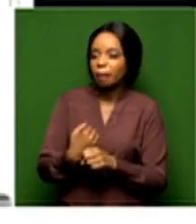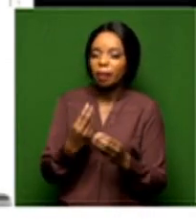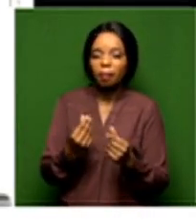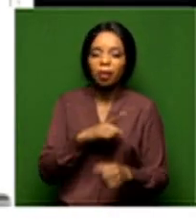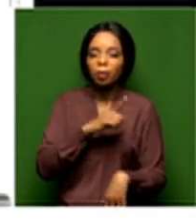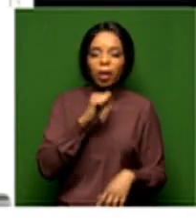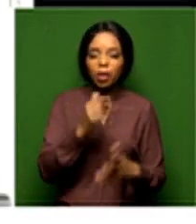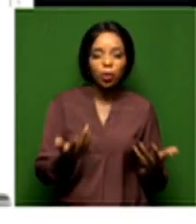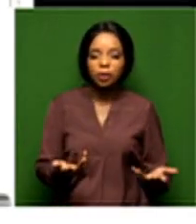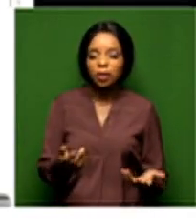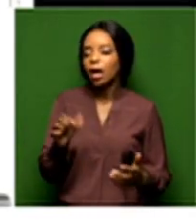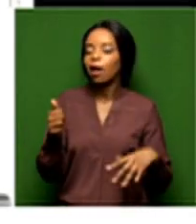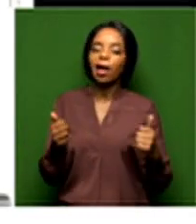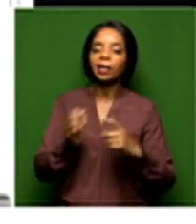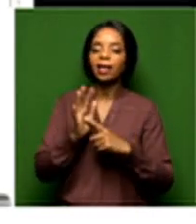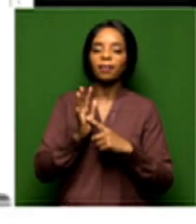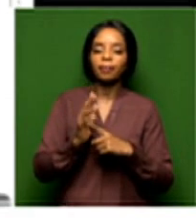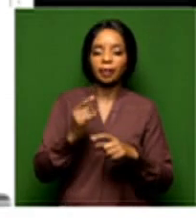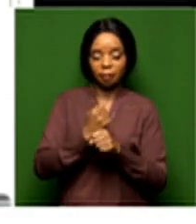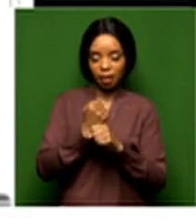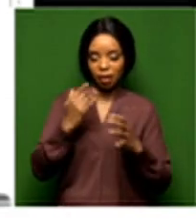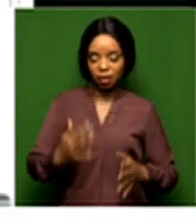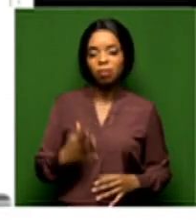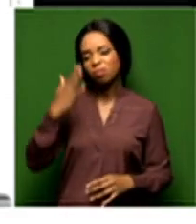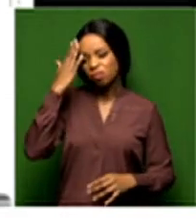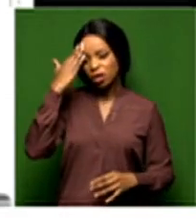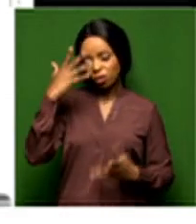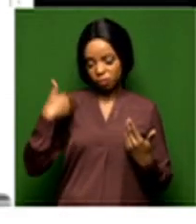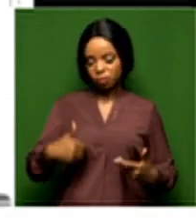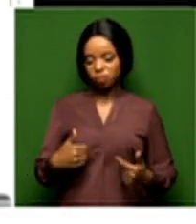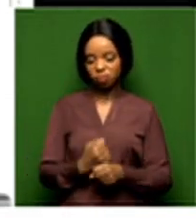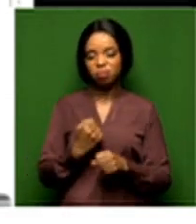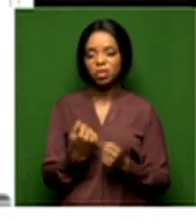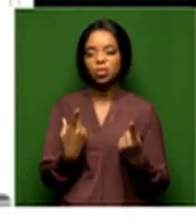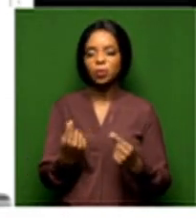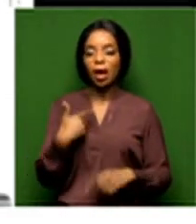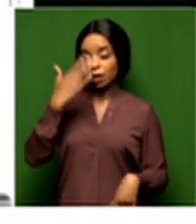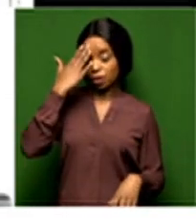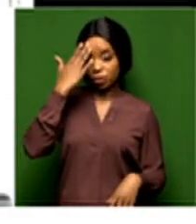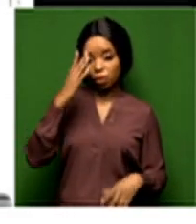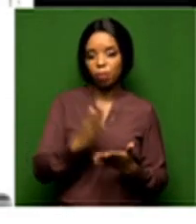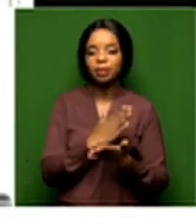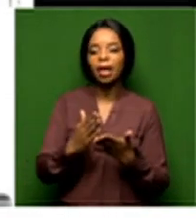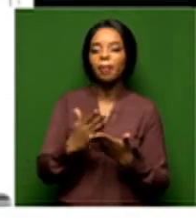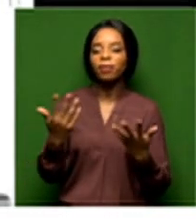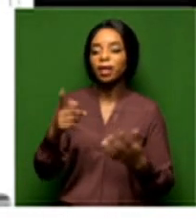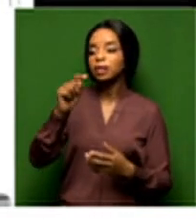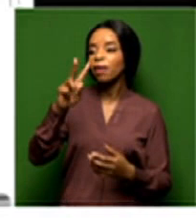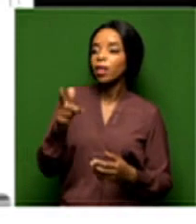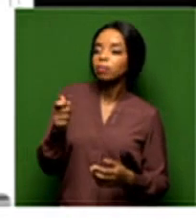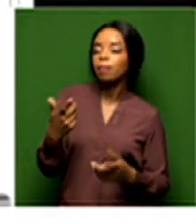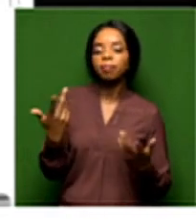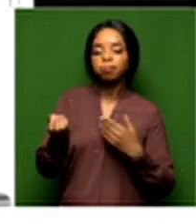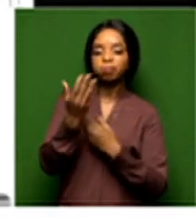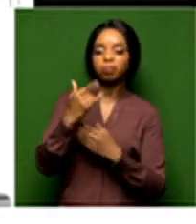I, as a filmmaker as well, I know the struggles of making a film and not having the distribution channels of selling the film as well, you know. So I